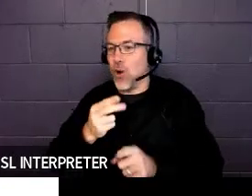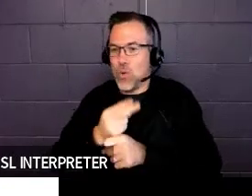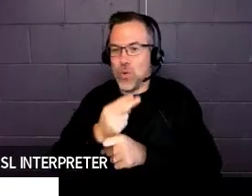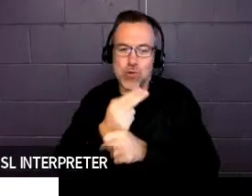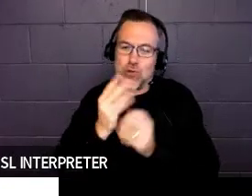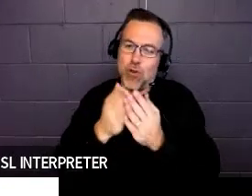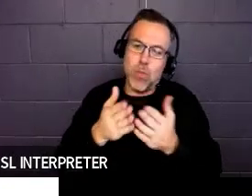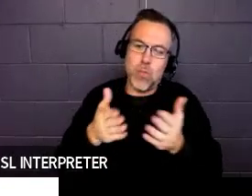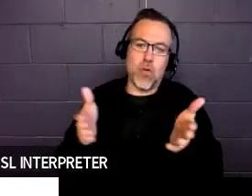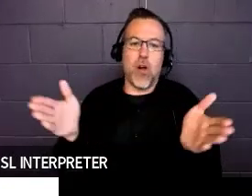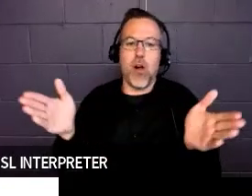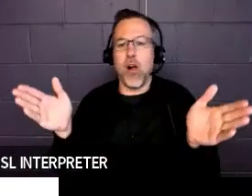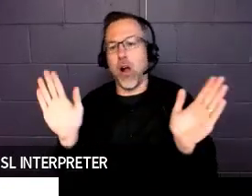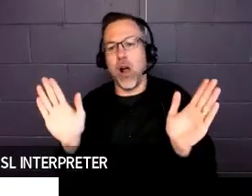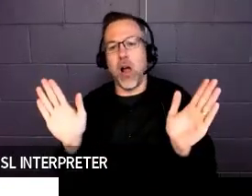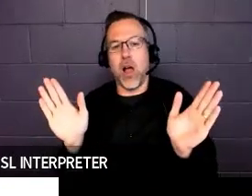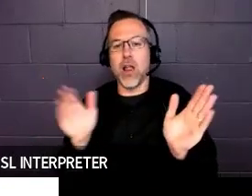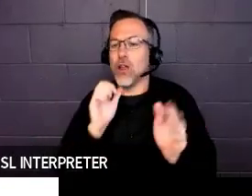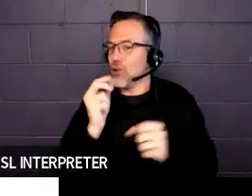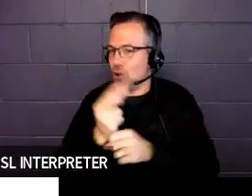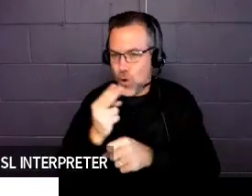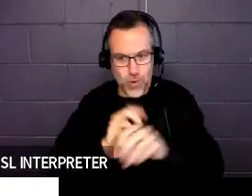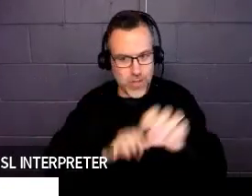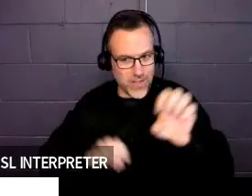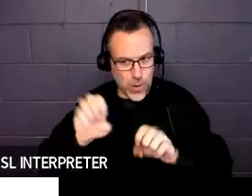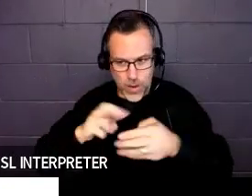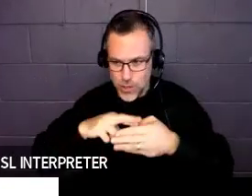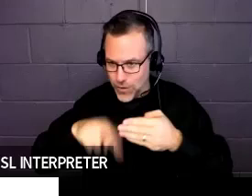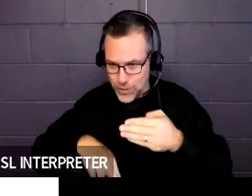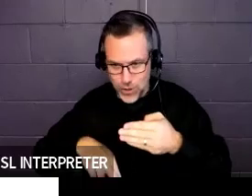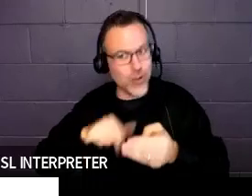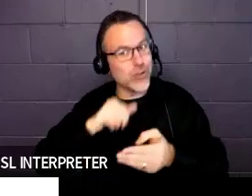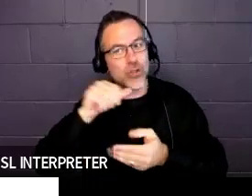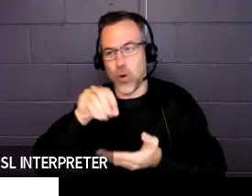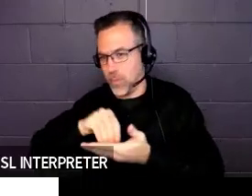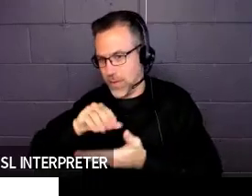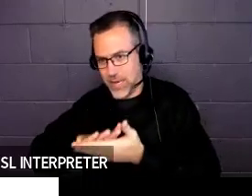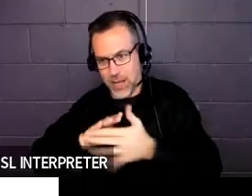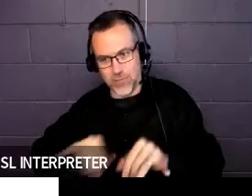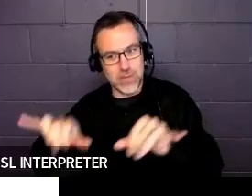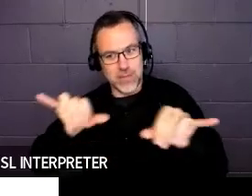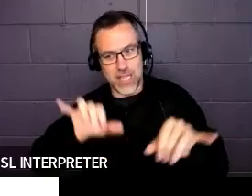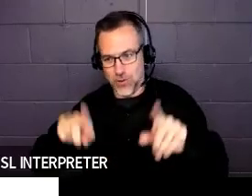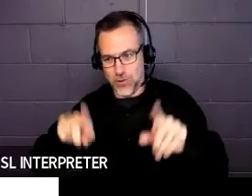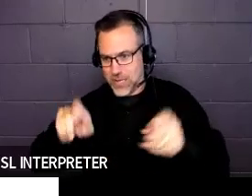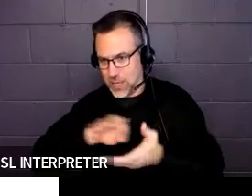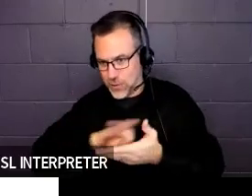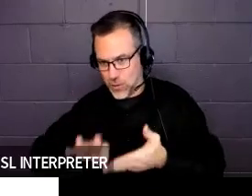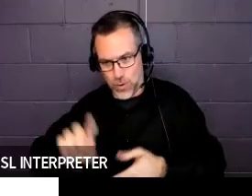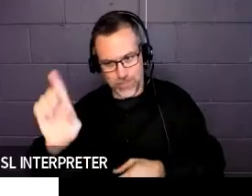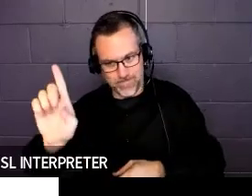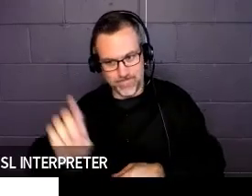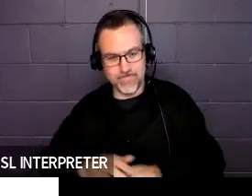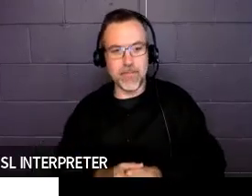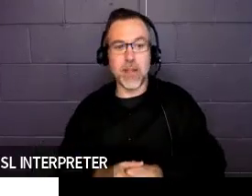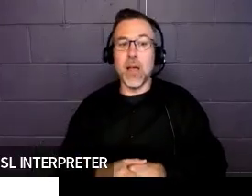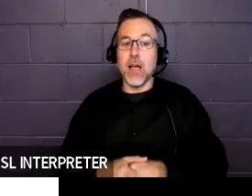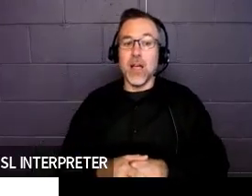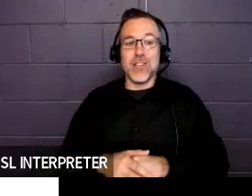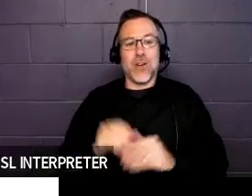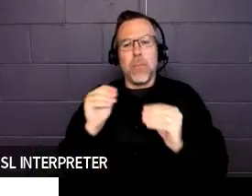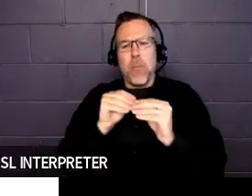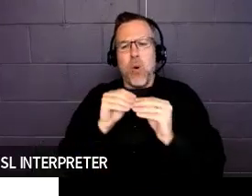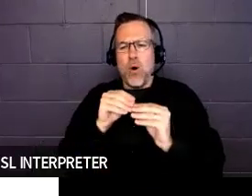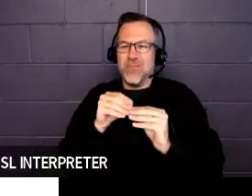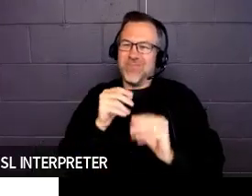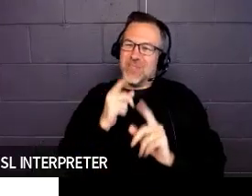areas. Don't use evaluation results and don't do standard scores. So when you're thinking about those more specific areas